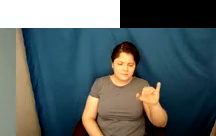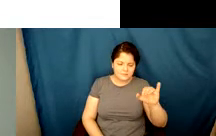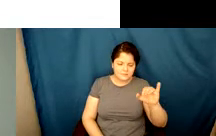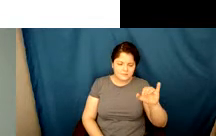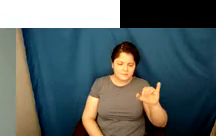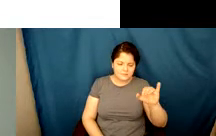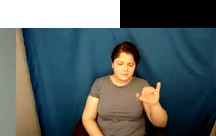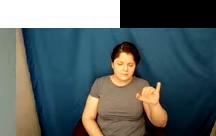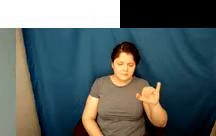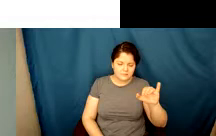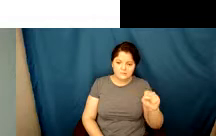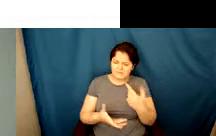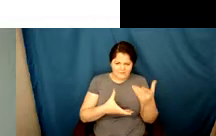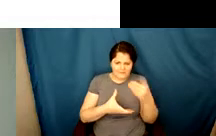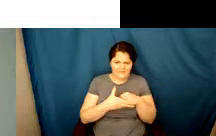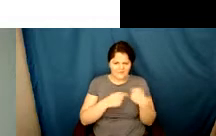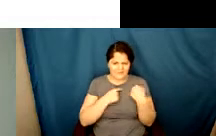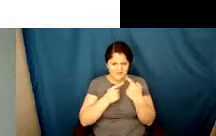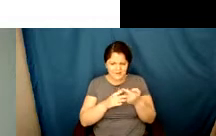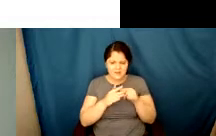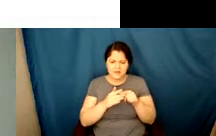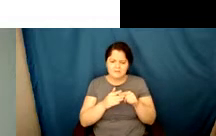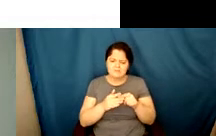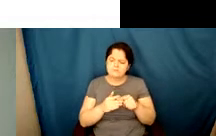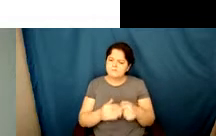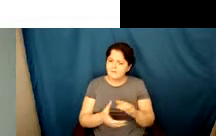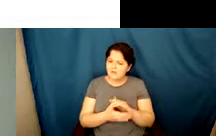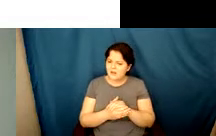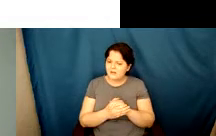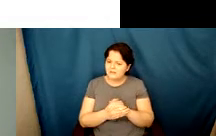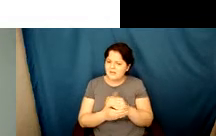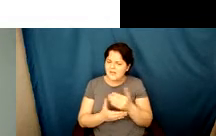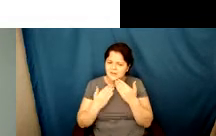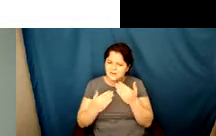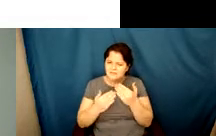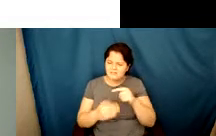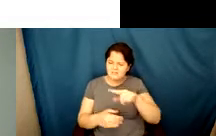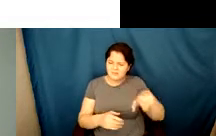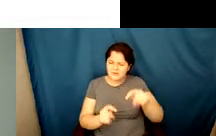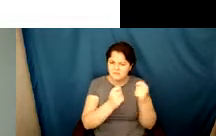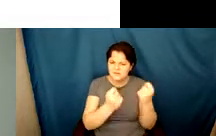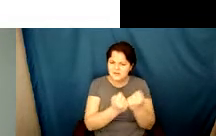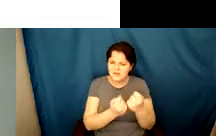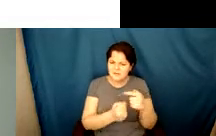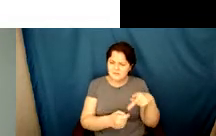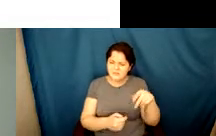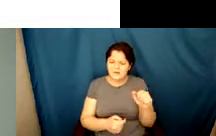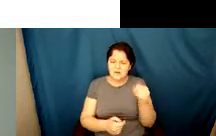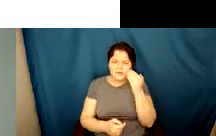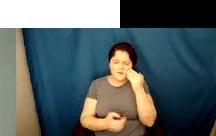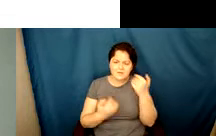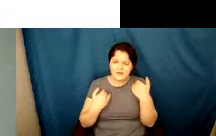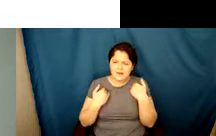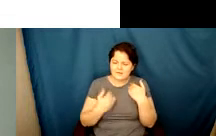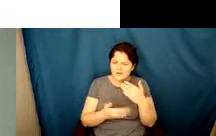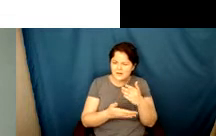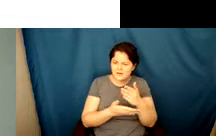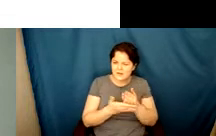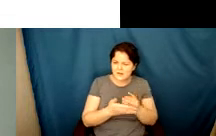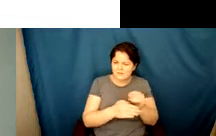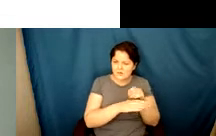and I just want to give kudos to the team, Breen, your team from Port Authority, and I know that several consultants brought on that were really good as part